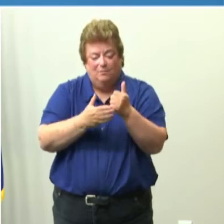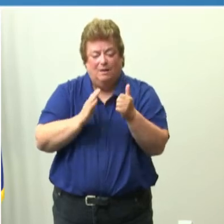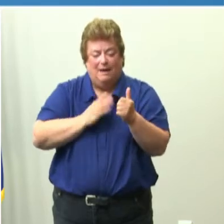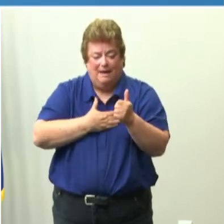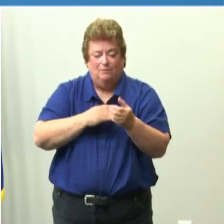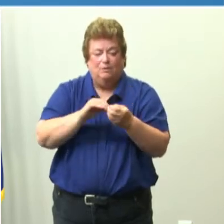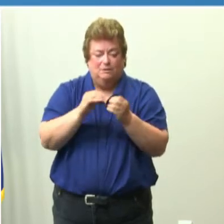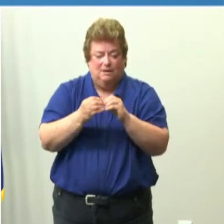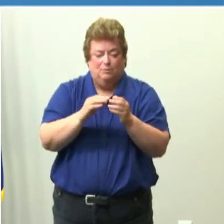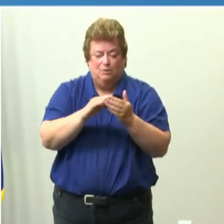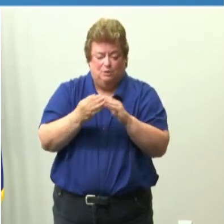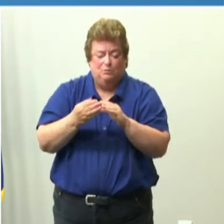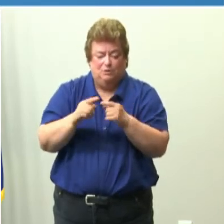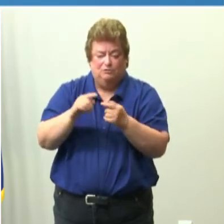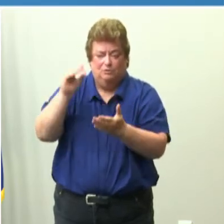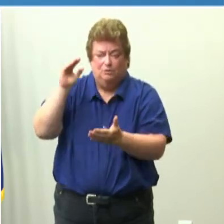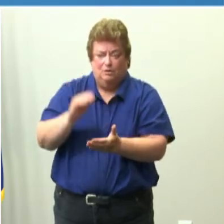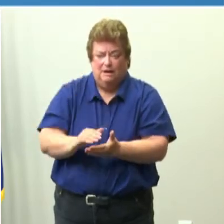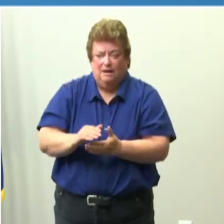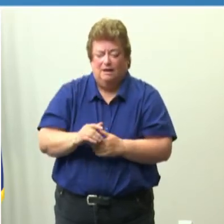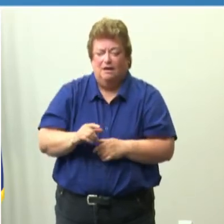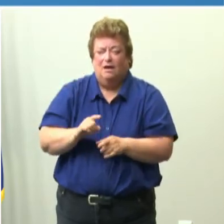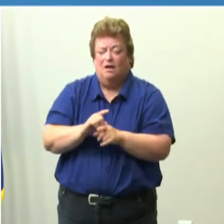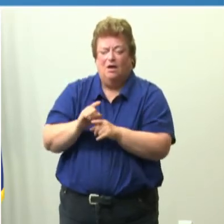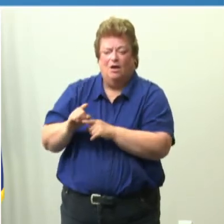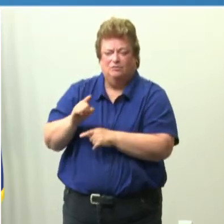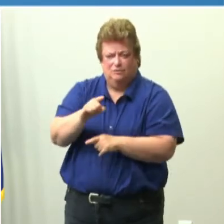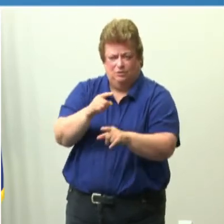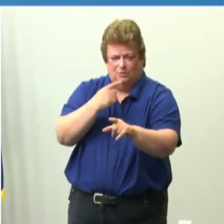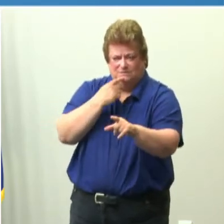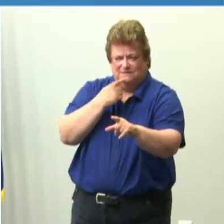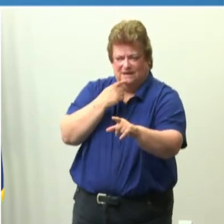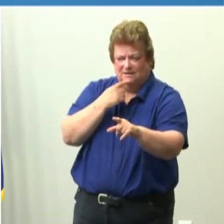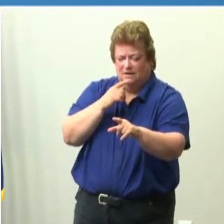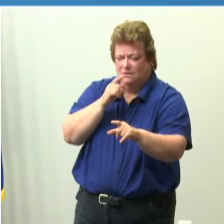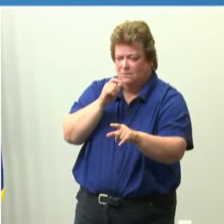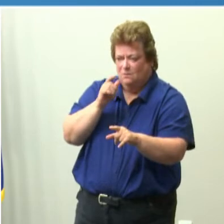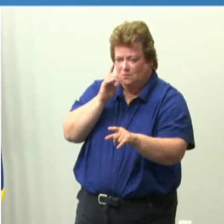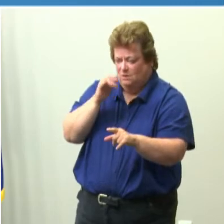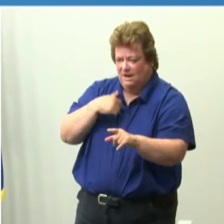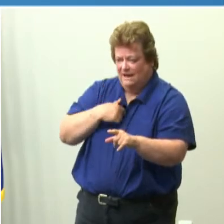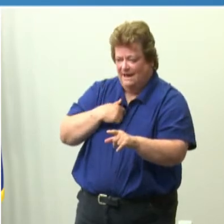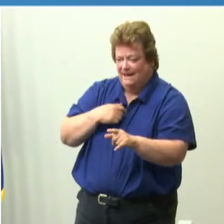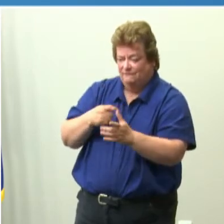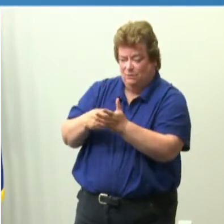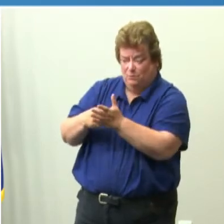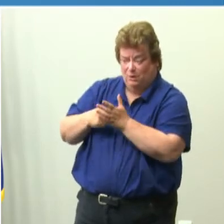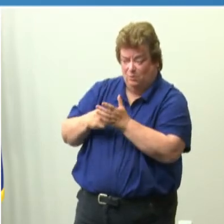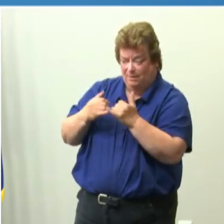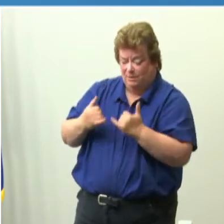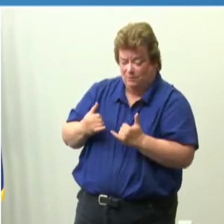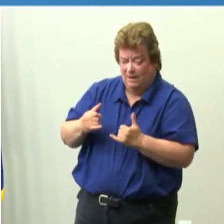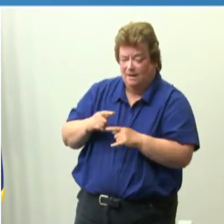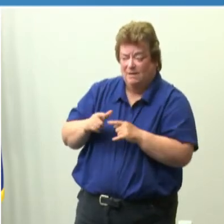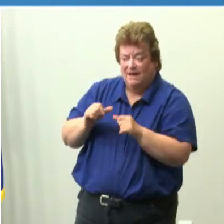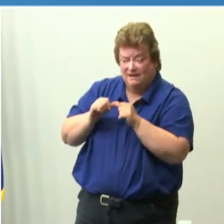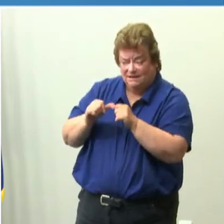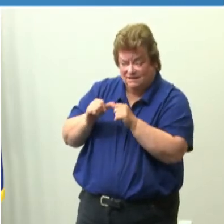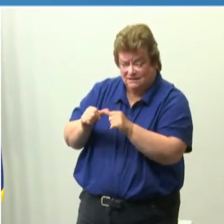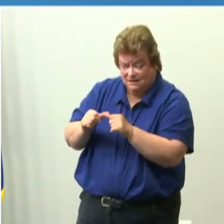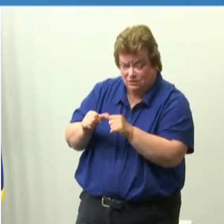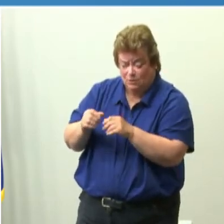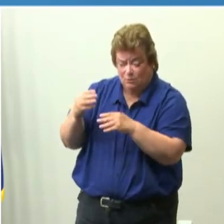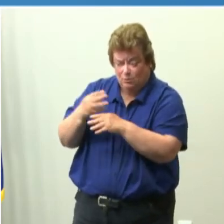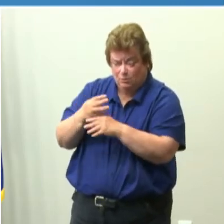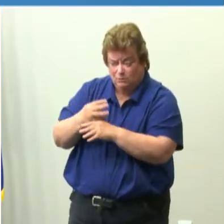down. And you had mentioned again that you're not going to have a directed health measures or anything like that right now, but if it continues to get worse, you can make adjustments and